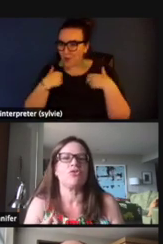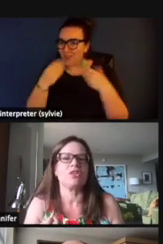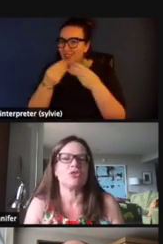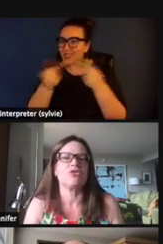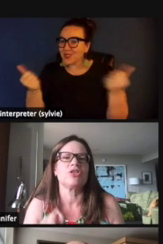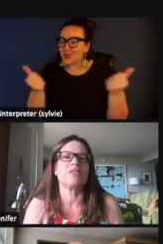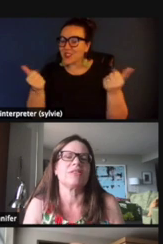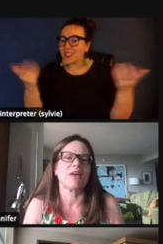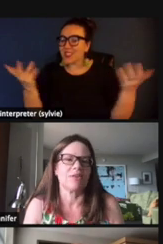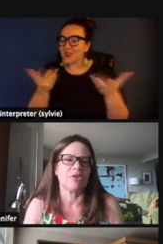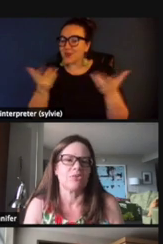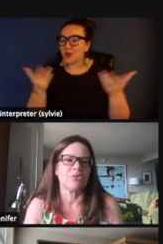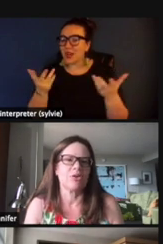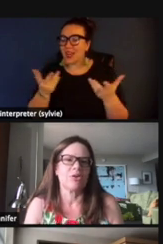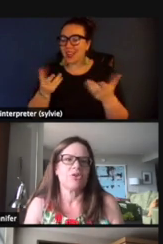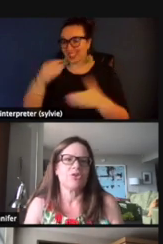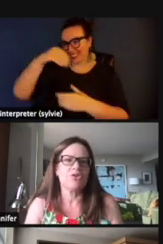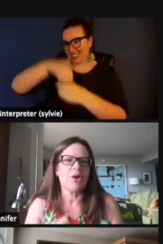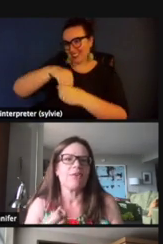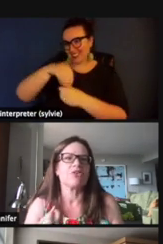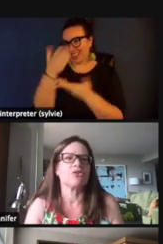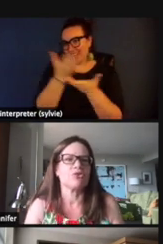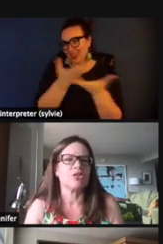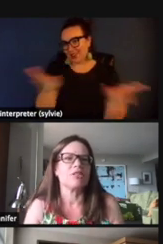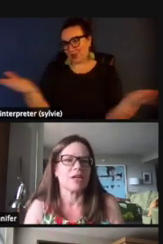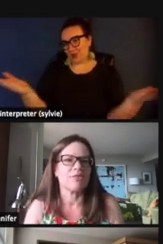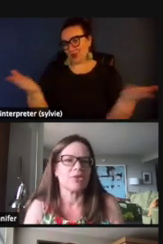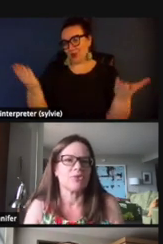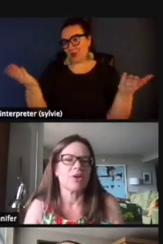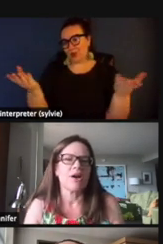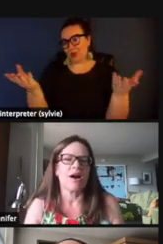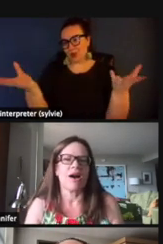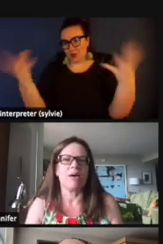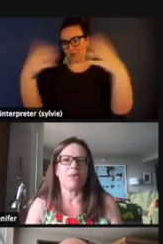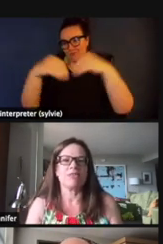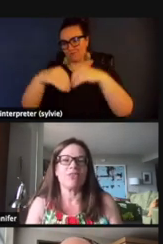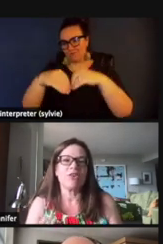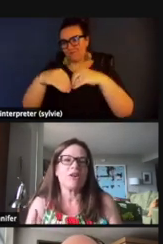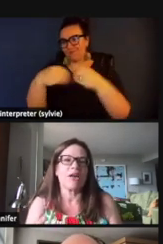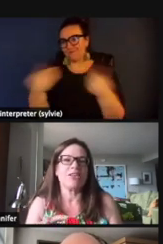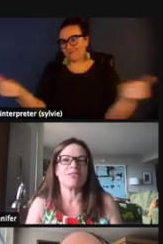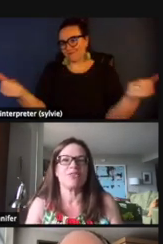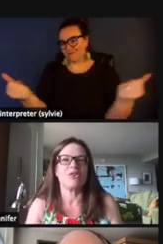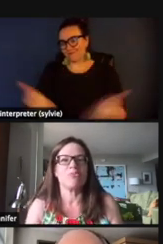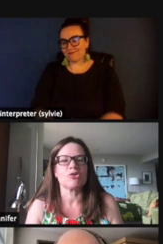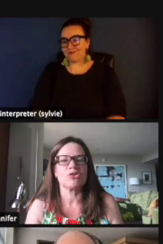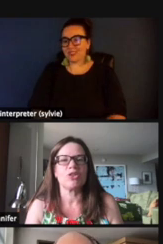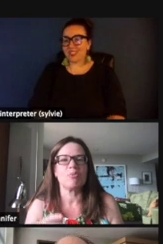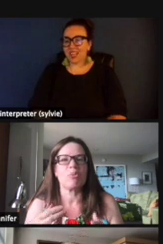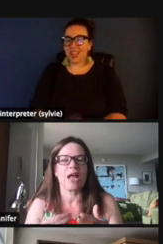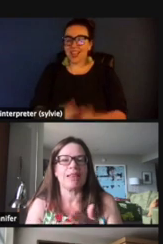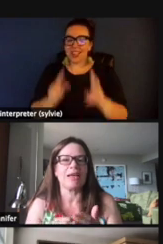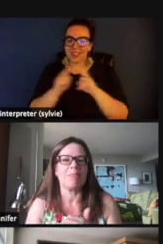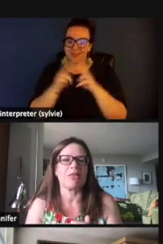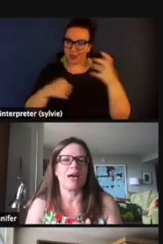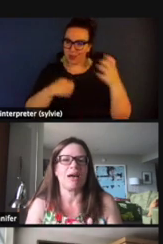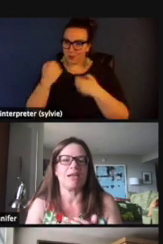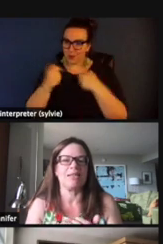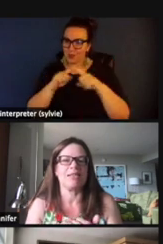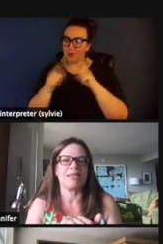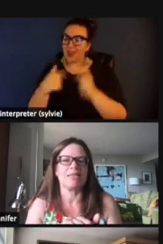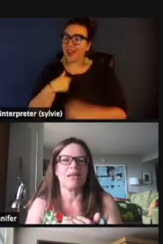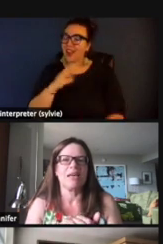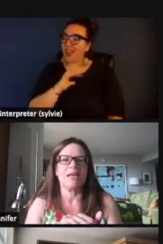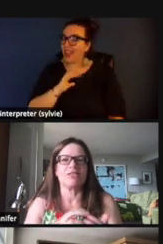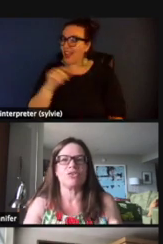you, the solution is inside of you. You have the solution inside of you. It's very, I think it's a very emotional thing, but what I like about the haka